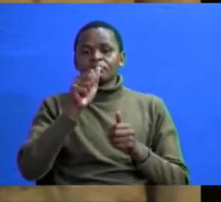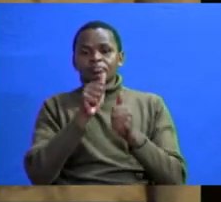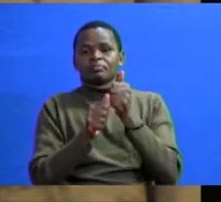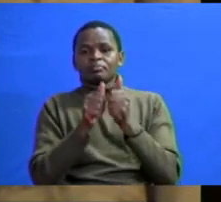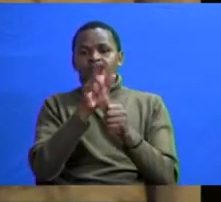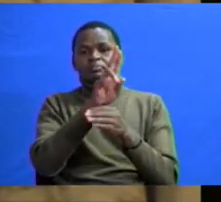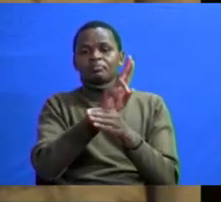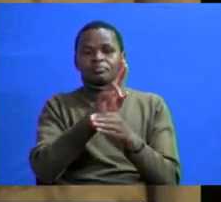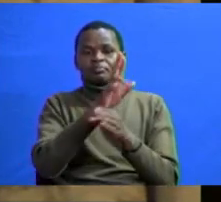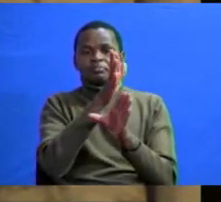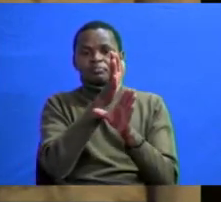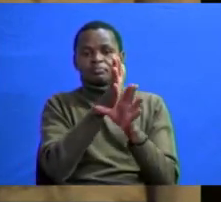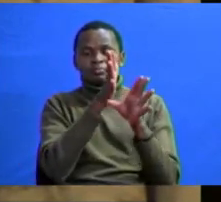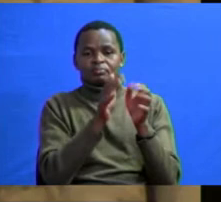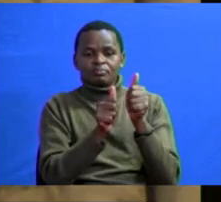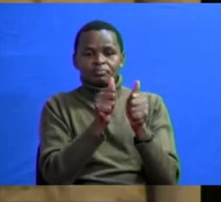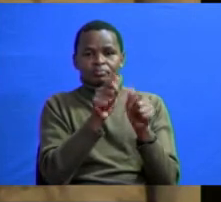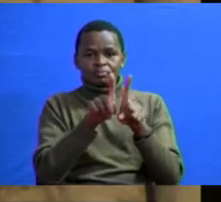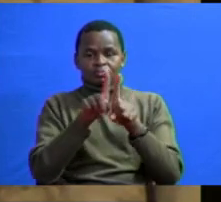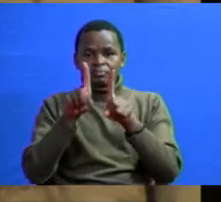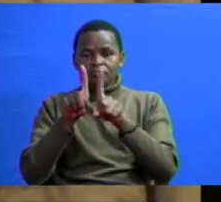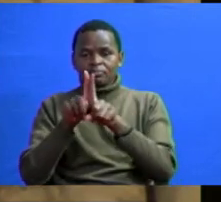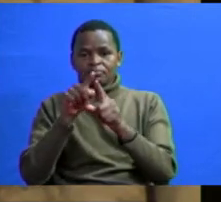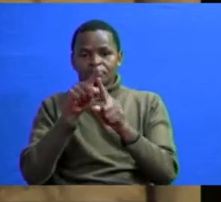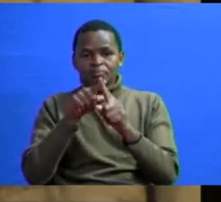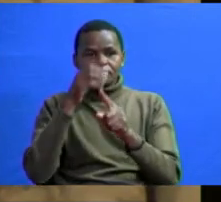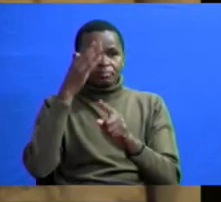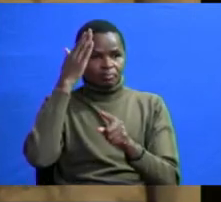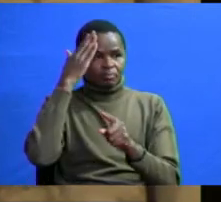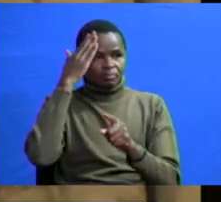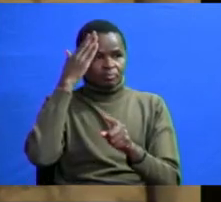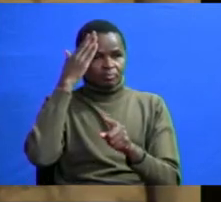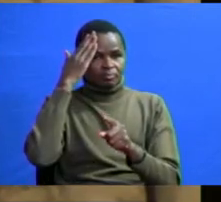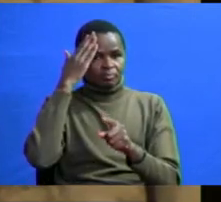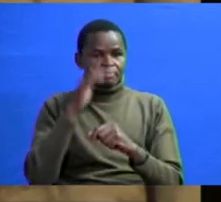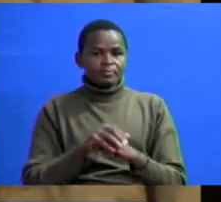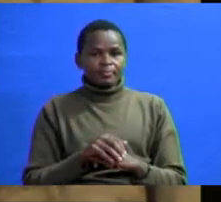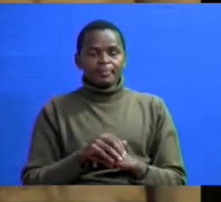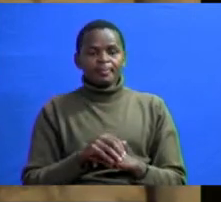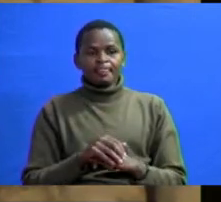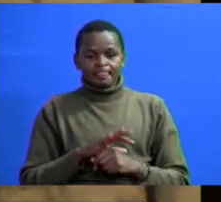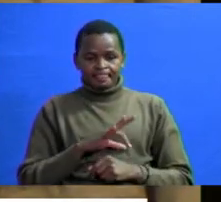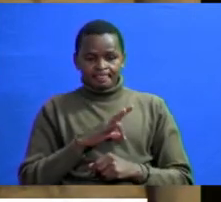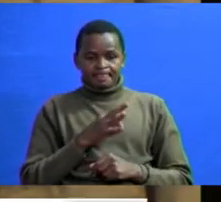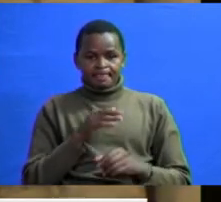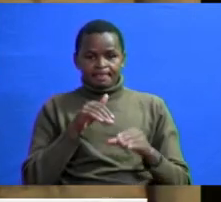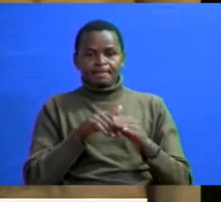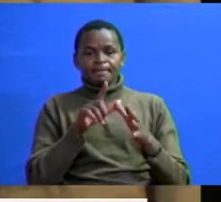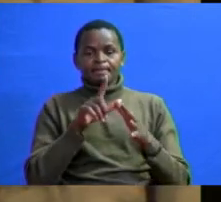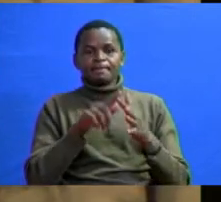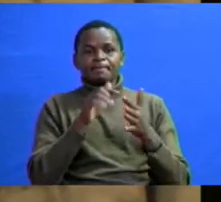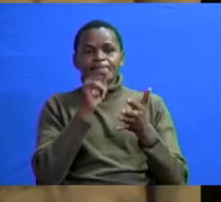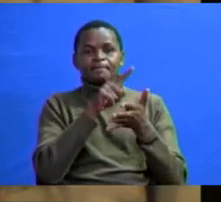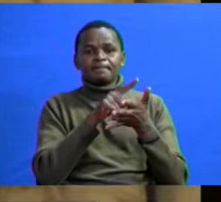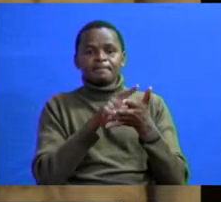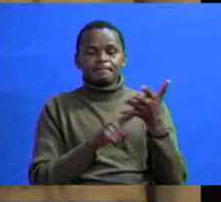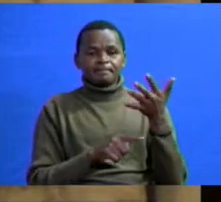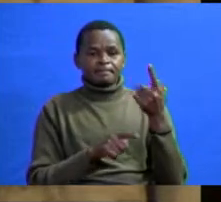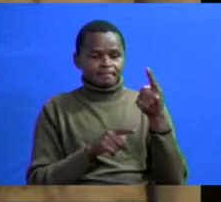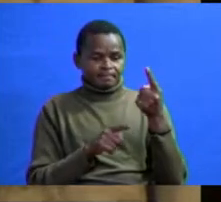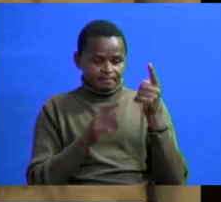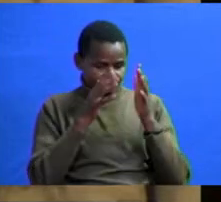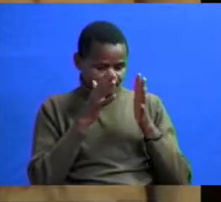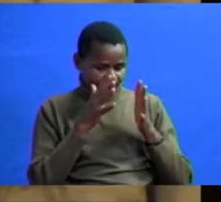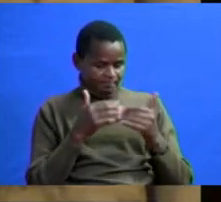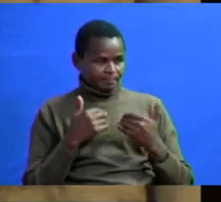use as psychologists, which I also use to just fill in the fears that this is what I thought this person